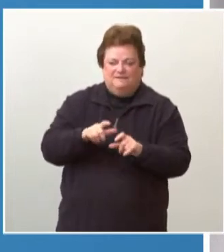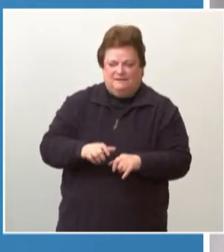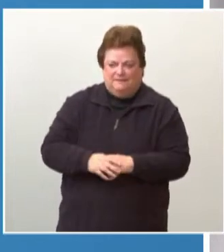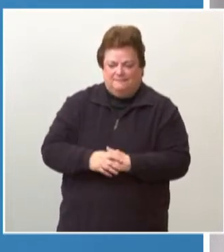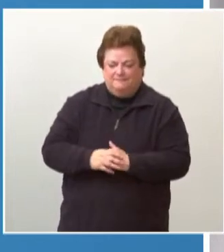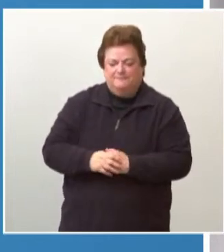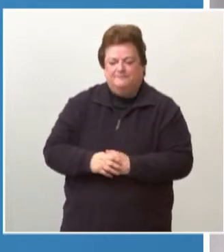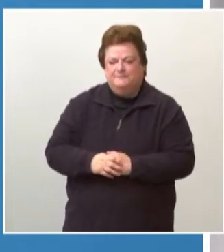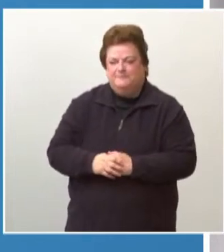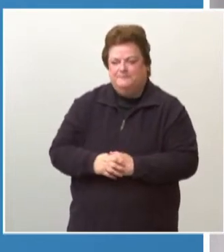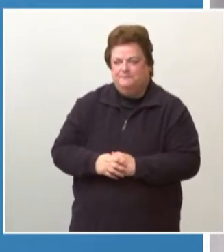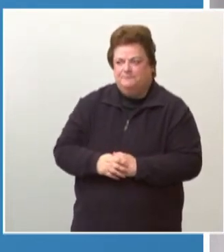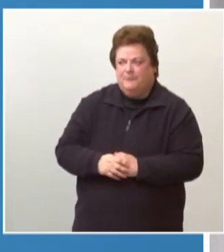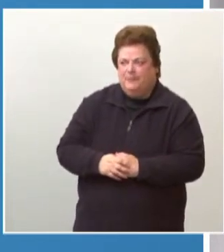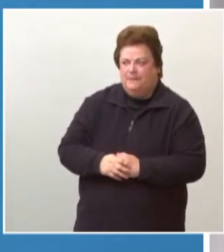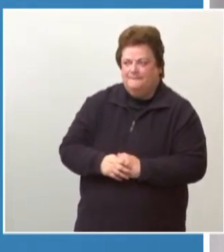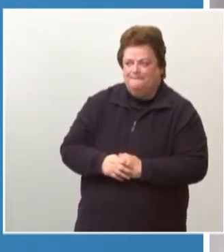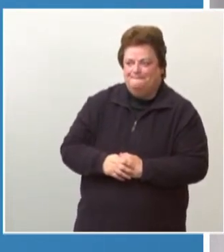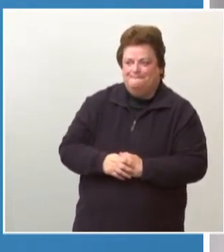covid19.lincoln.ne.gov.